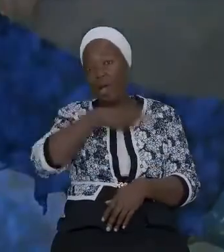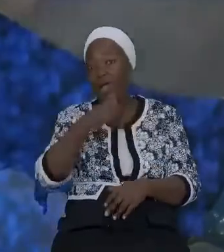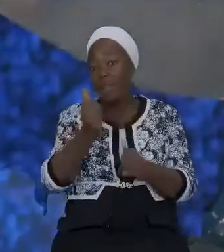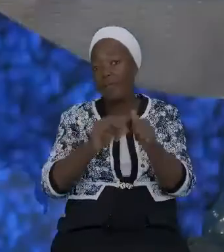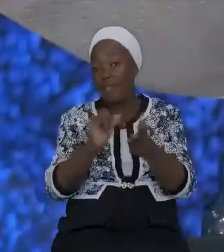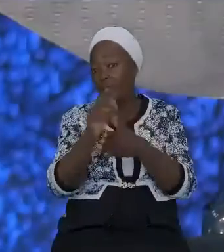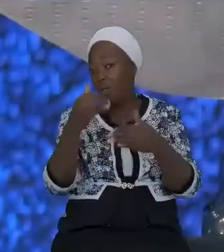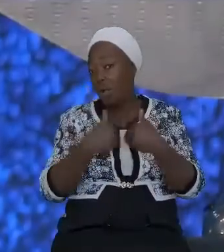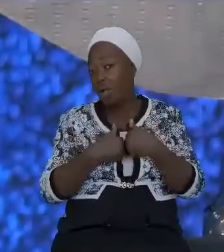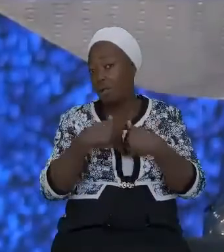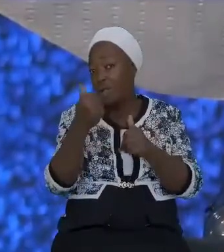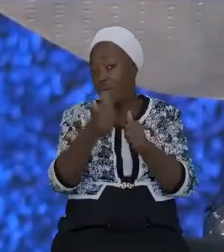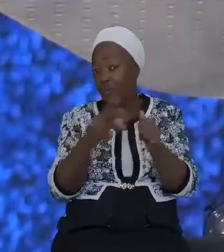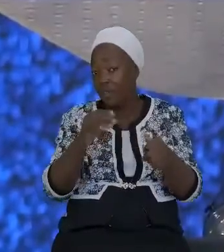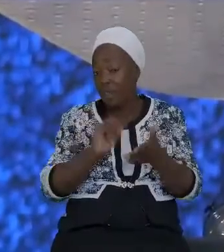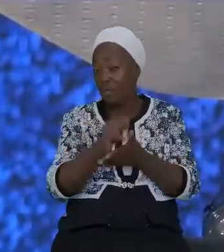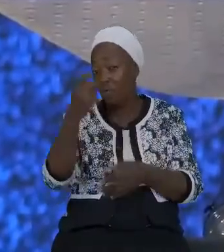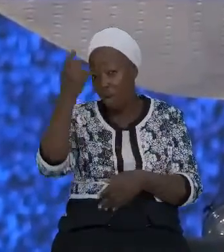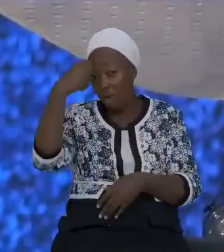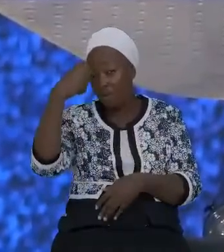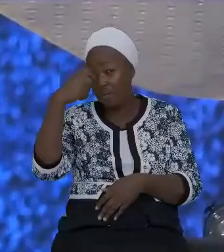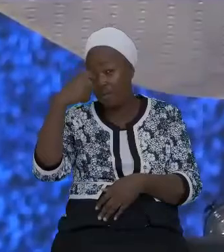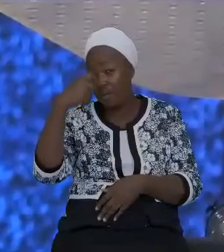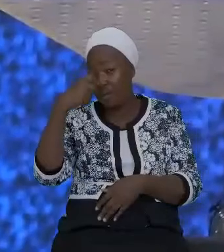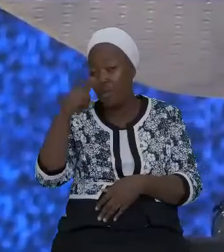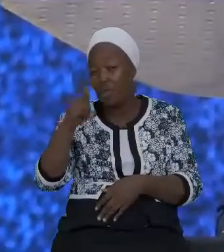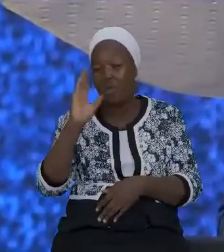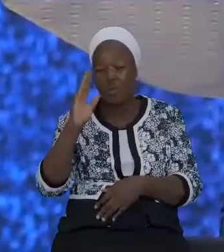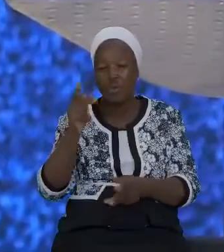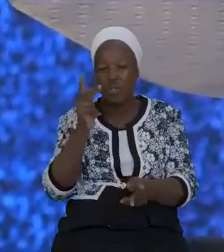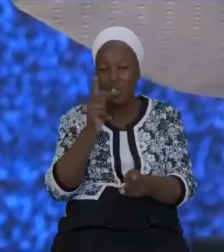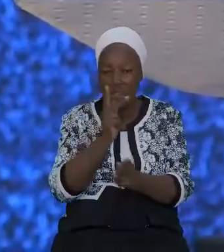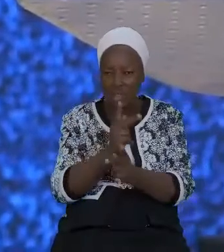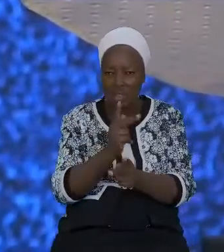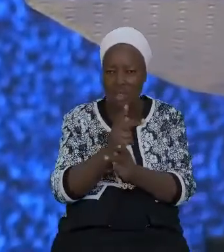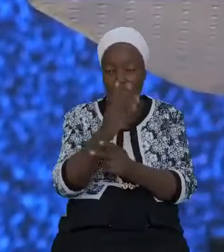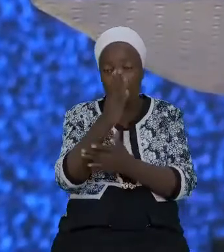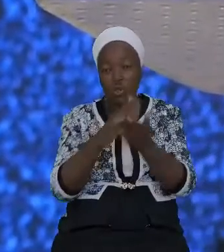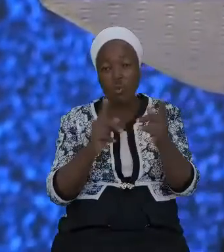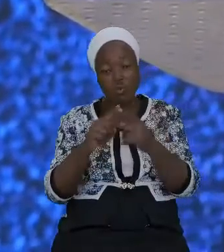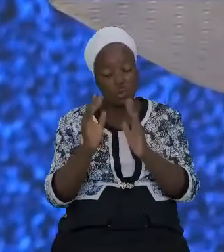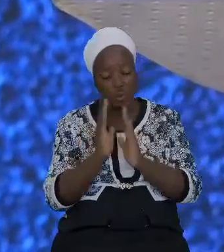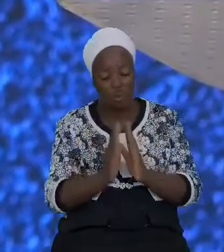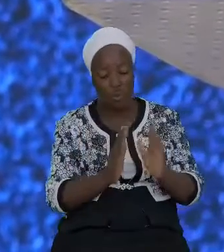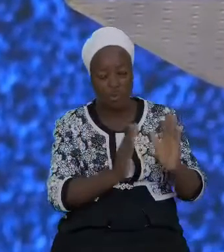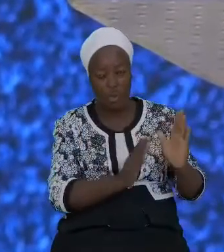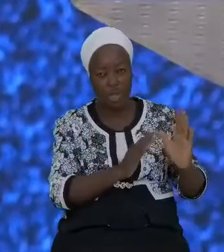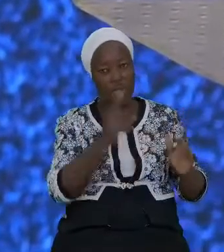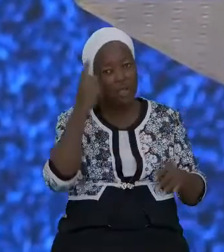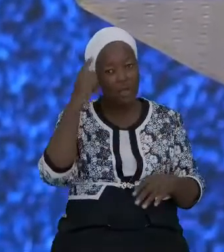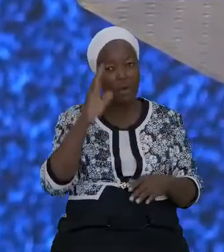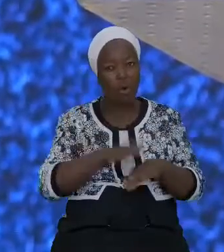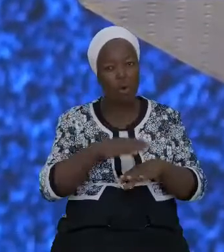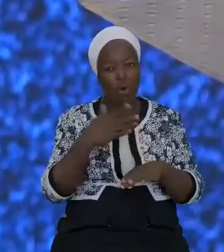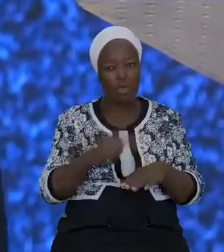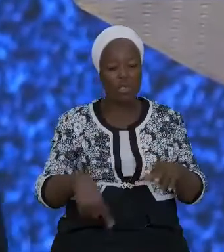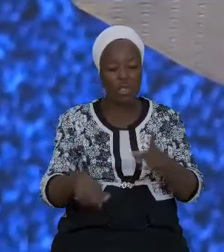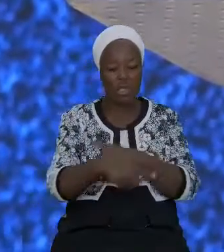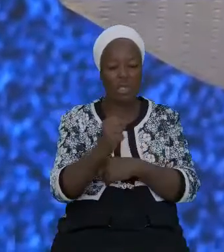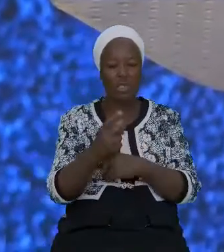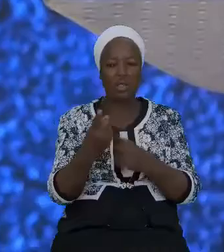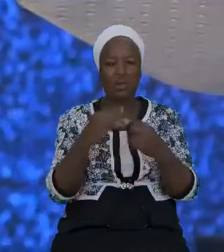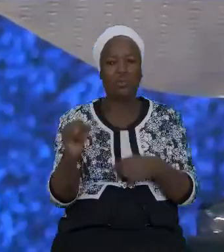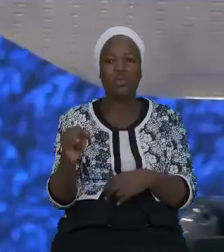you have, everything you have, you save some to prepare for the days coming ahead.